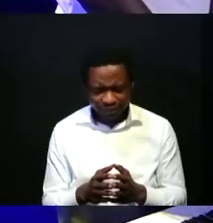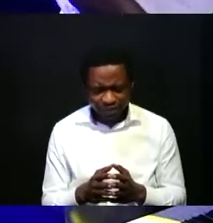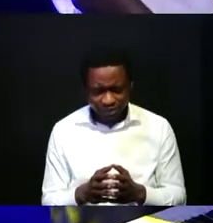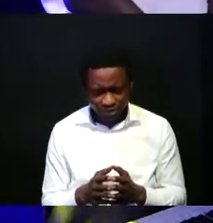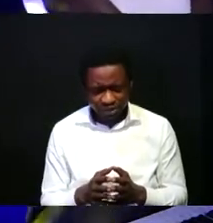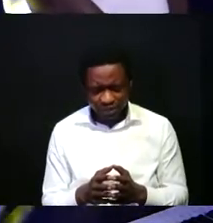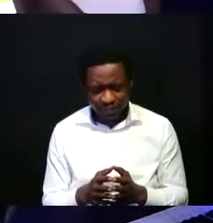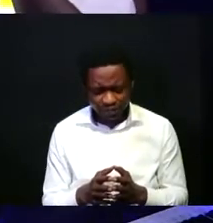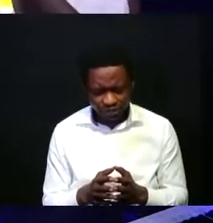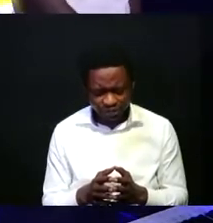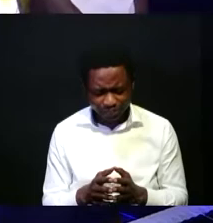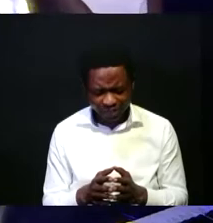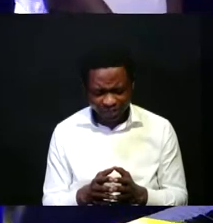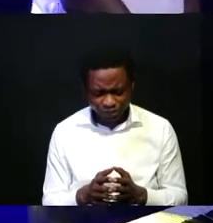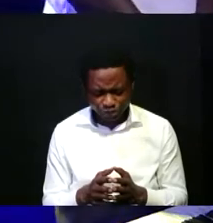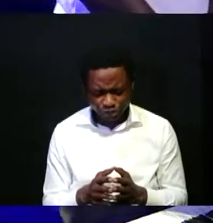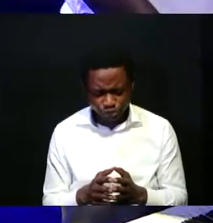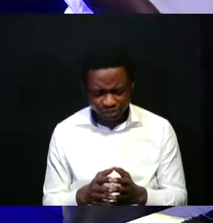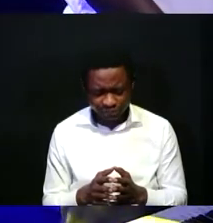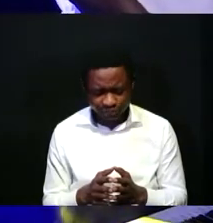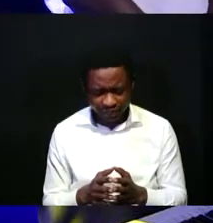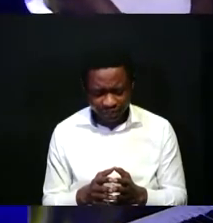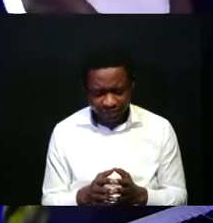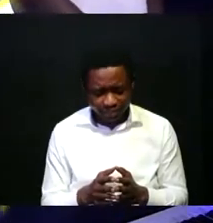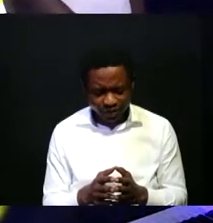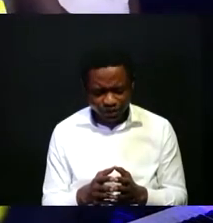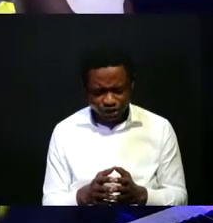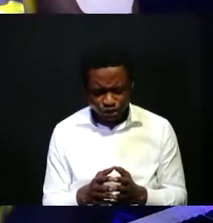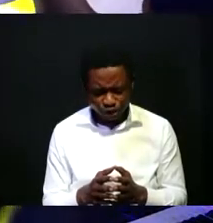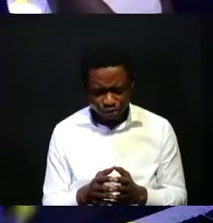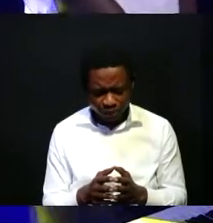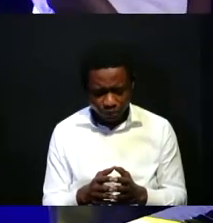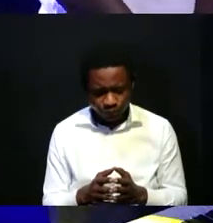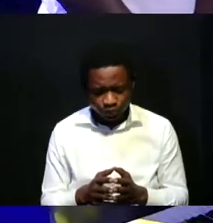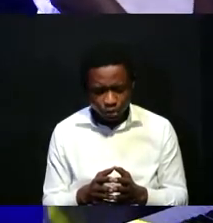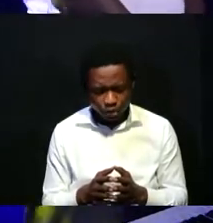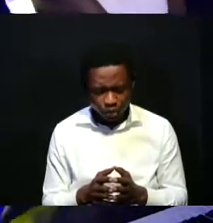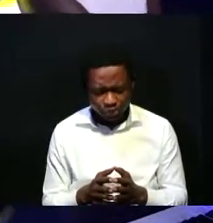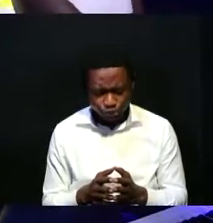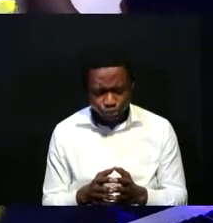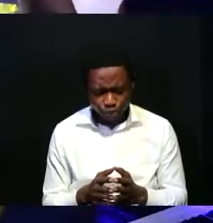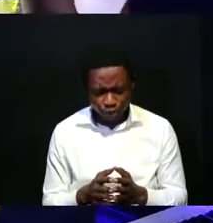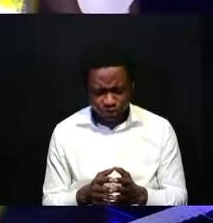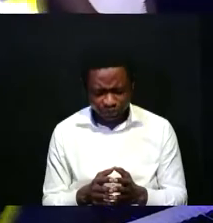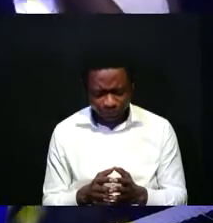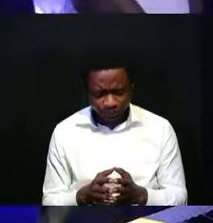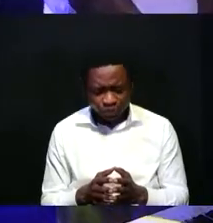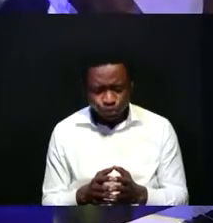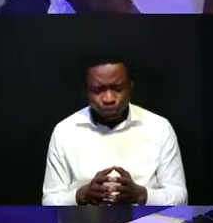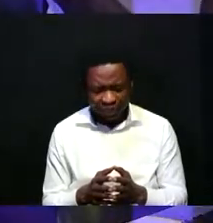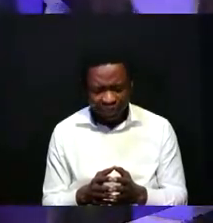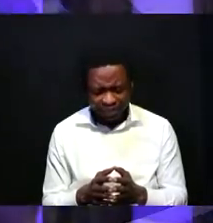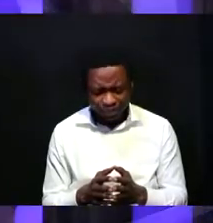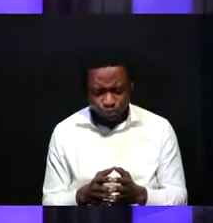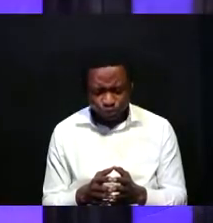lebre antoyo. Ye lepe kalu koto mayanda hasunabre antoyo. Make a lebre hasunabre